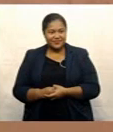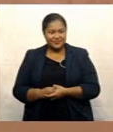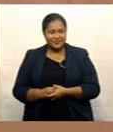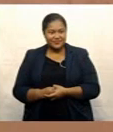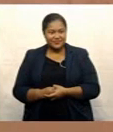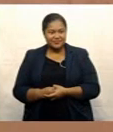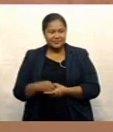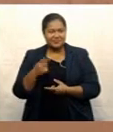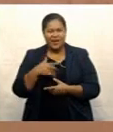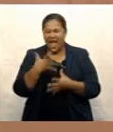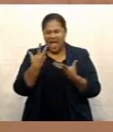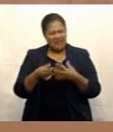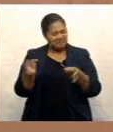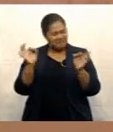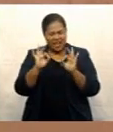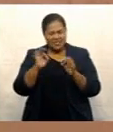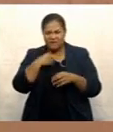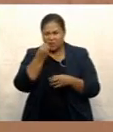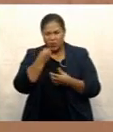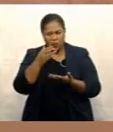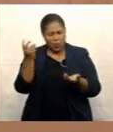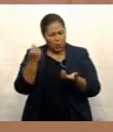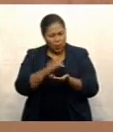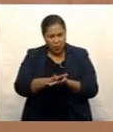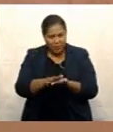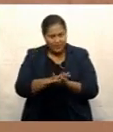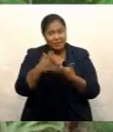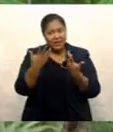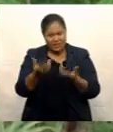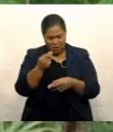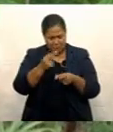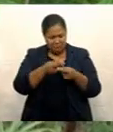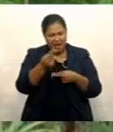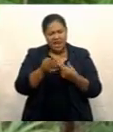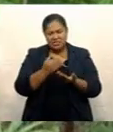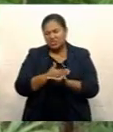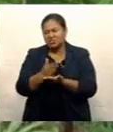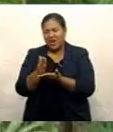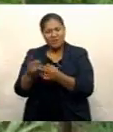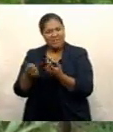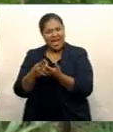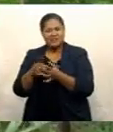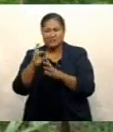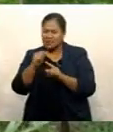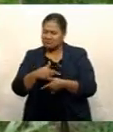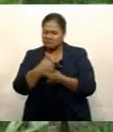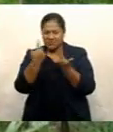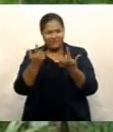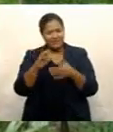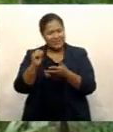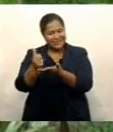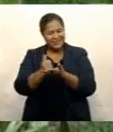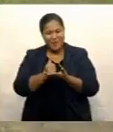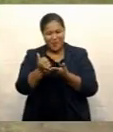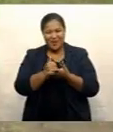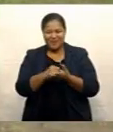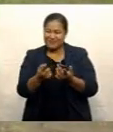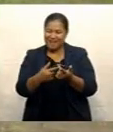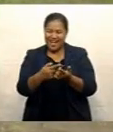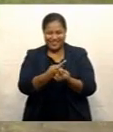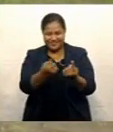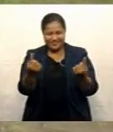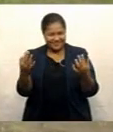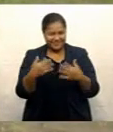I've never ran low on food. What I plant is shared with others, and we are grateful for the much support that is coming from outside. There are